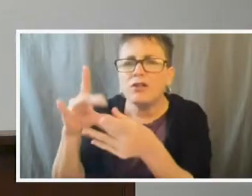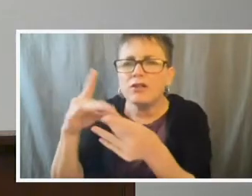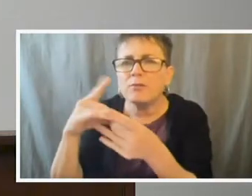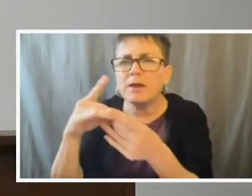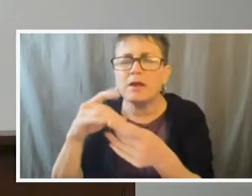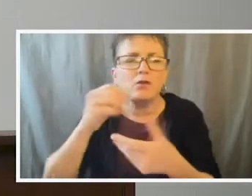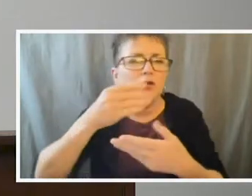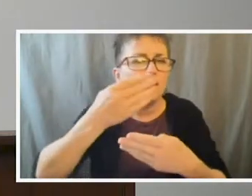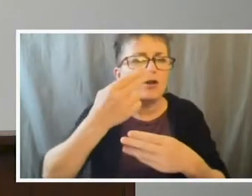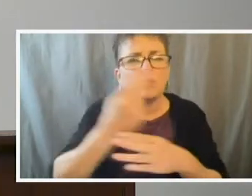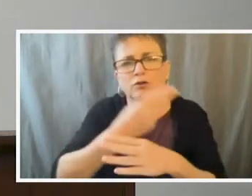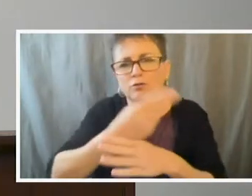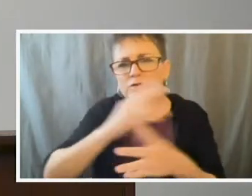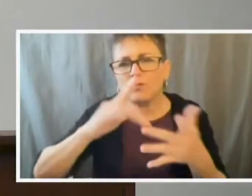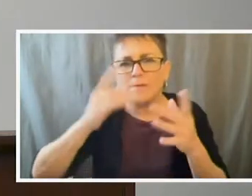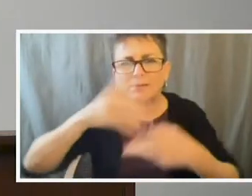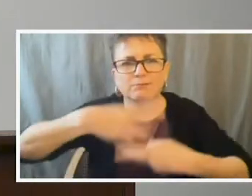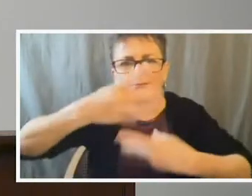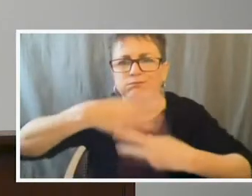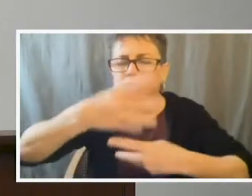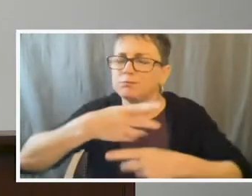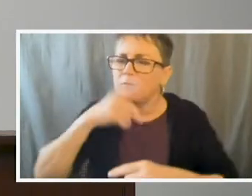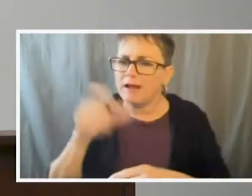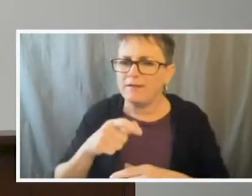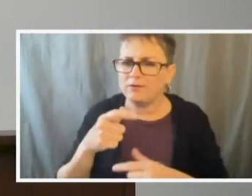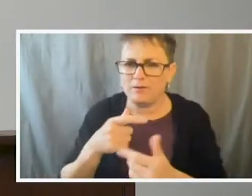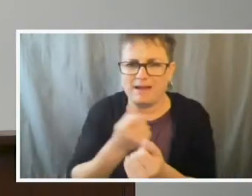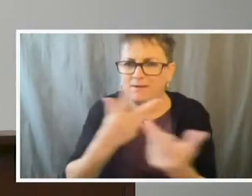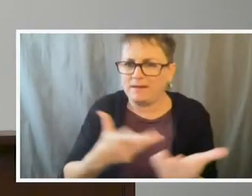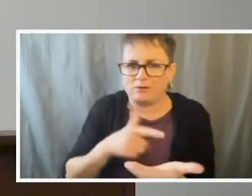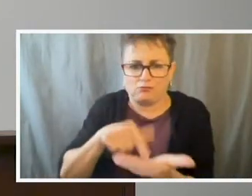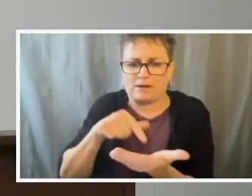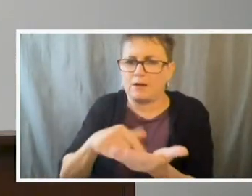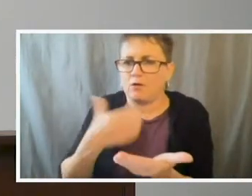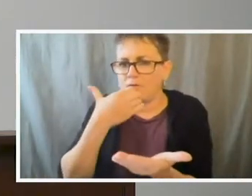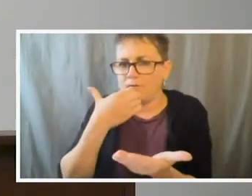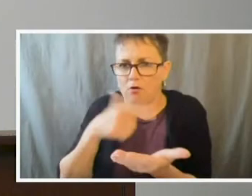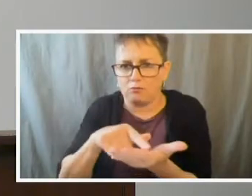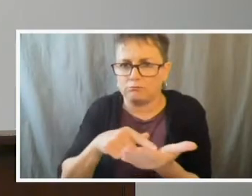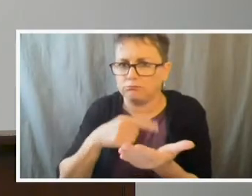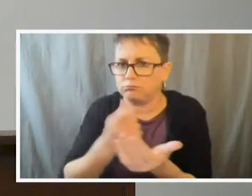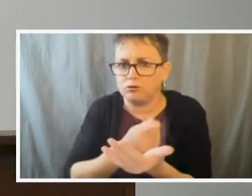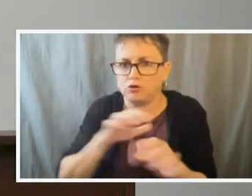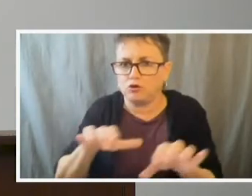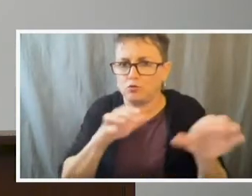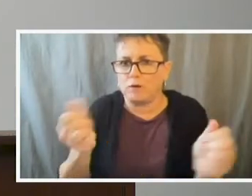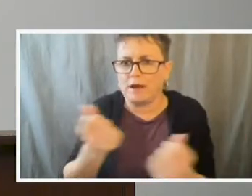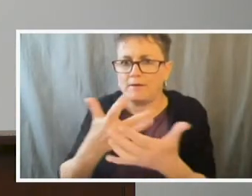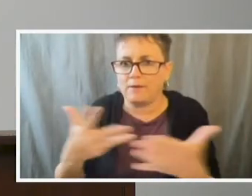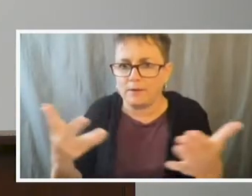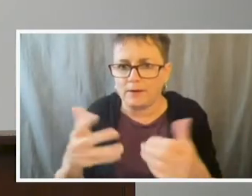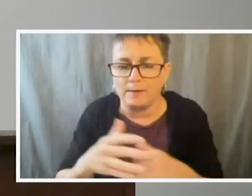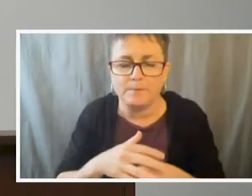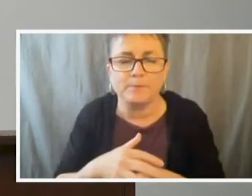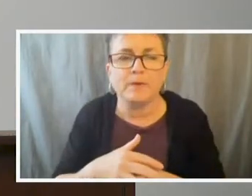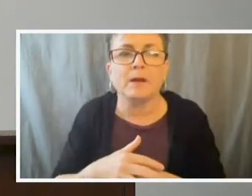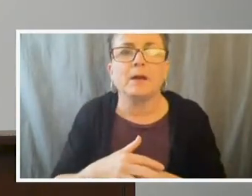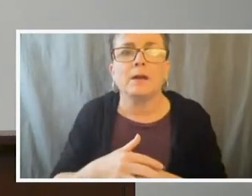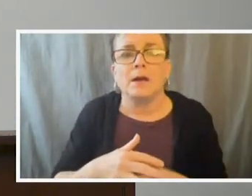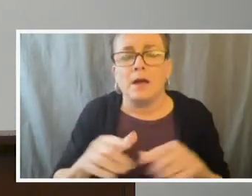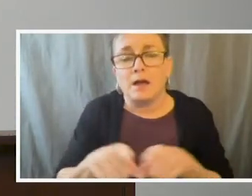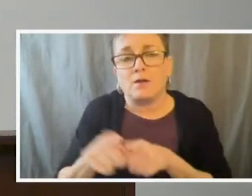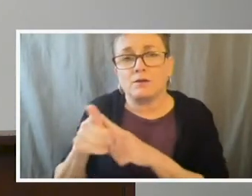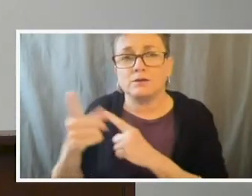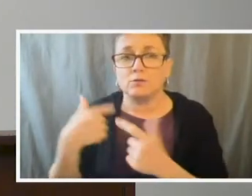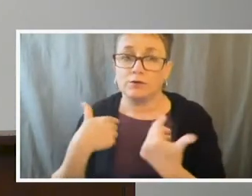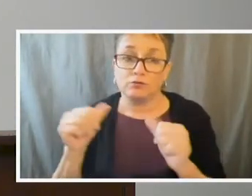their accounts. In addition to modernizing Access Link, last month, NDA Transit launched two new technology initiatives focused on